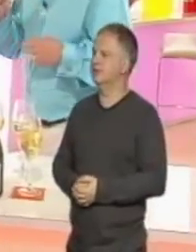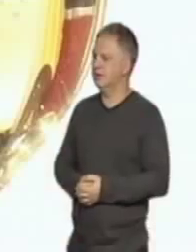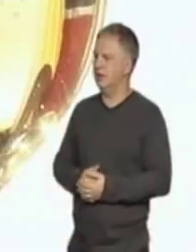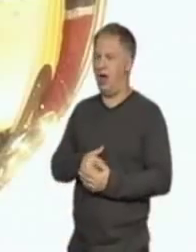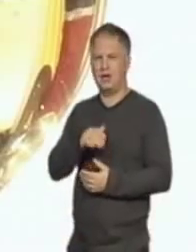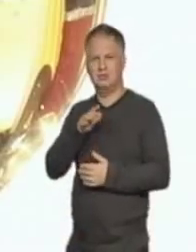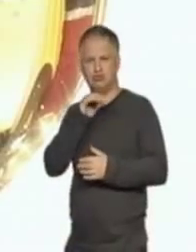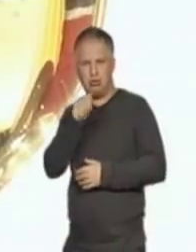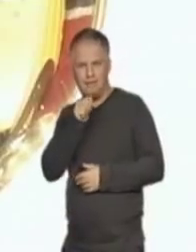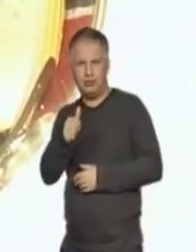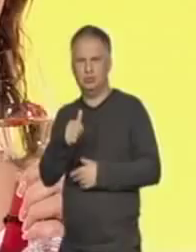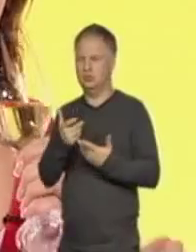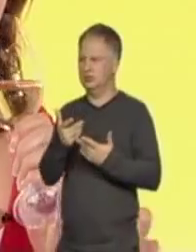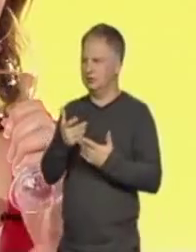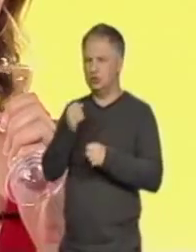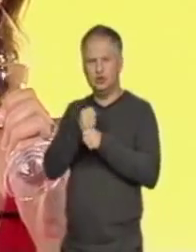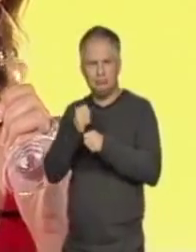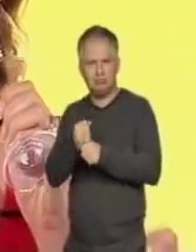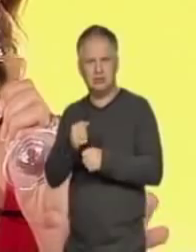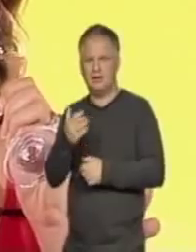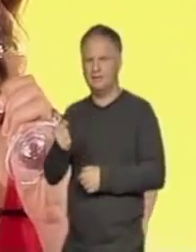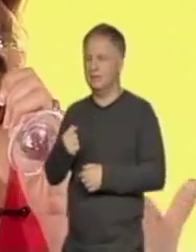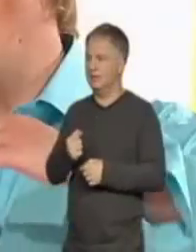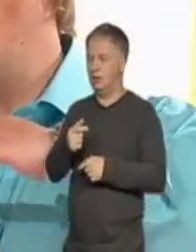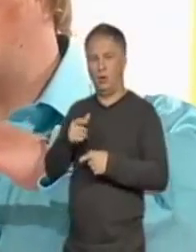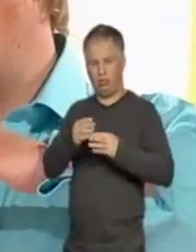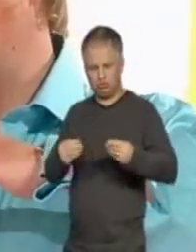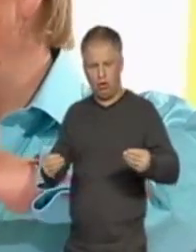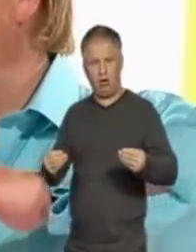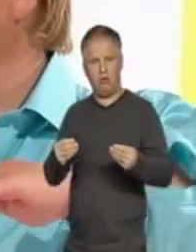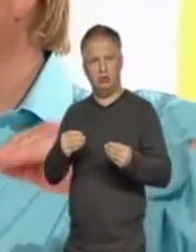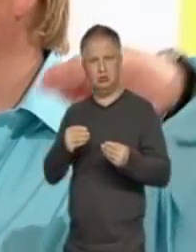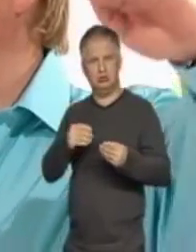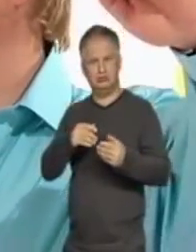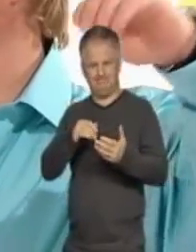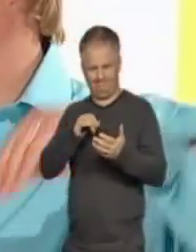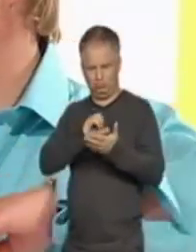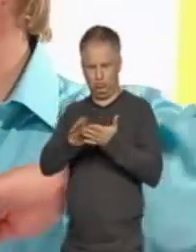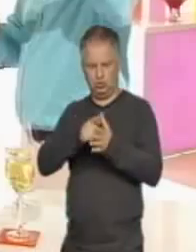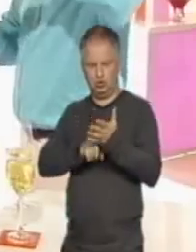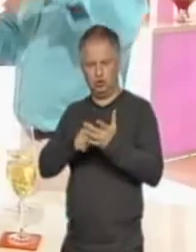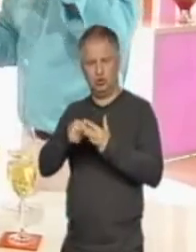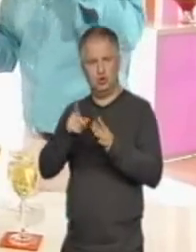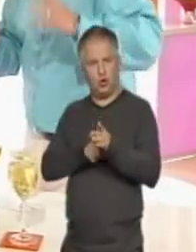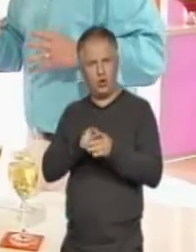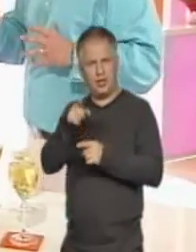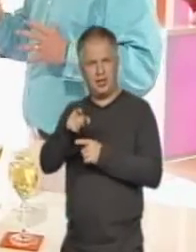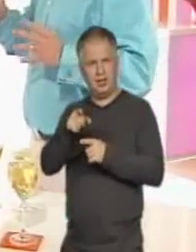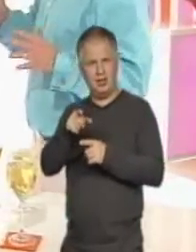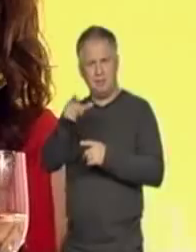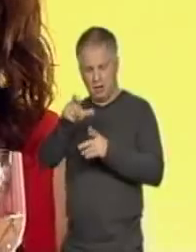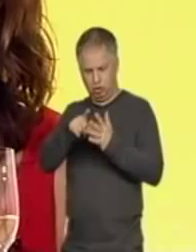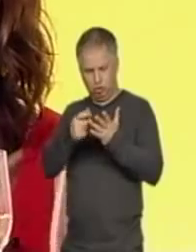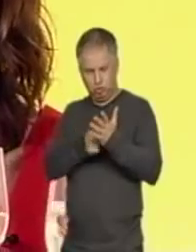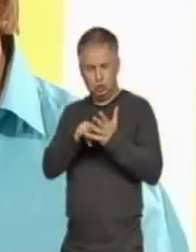flavours going on, a bit of minerality in there. It comes from very chalky soil with some clay as well that runs, in fact, all the way to Dorset, but I won't bore you with the technicalities